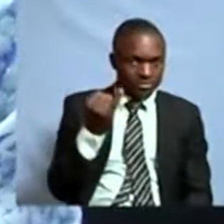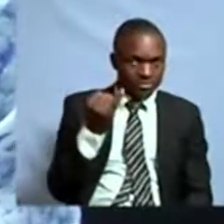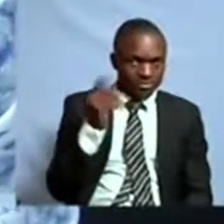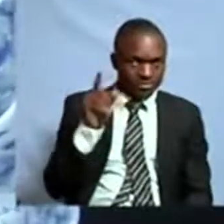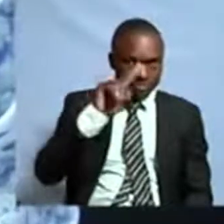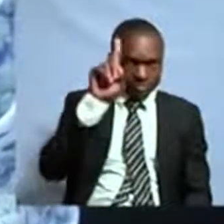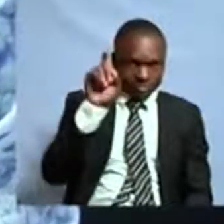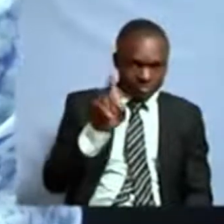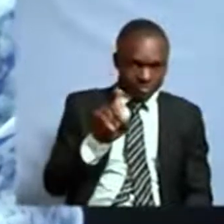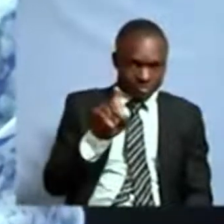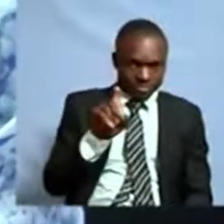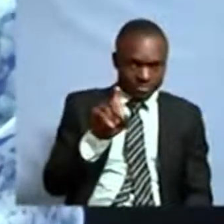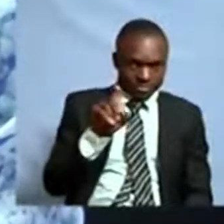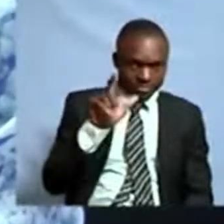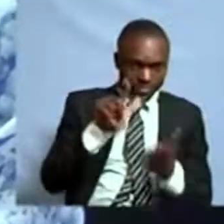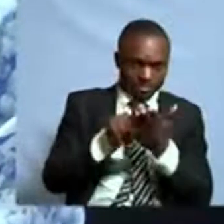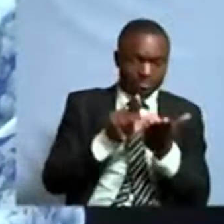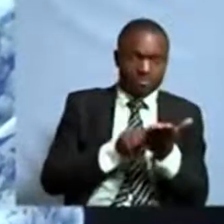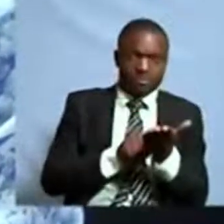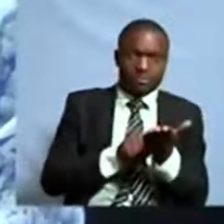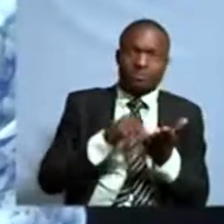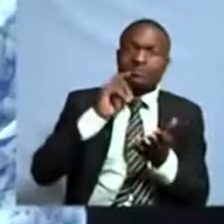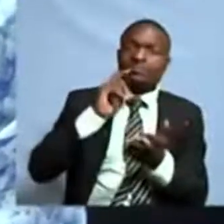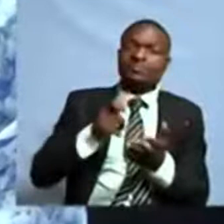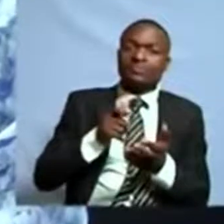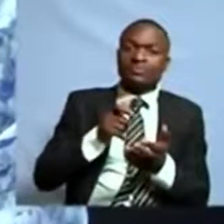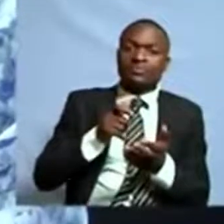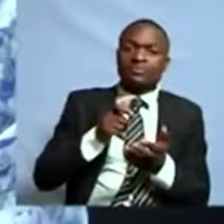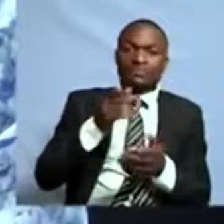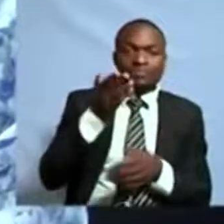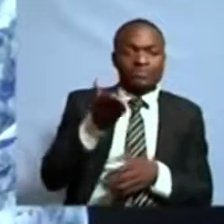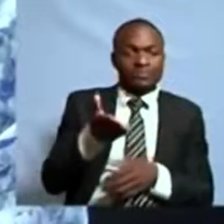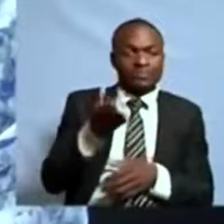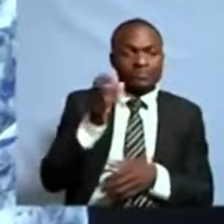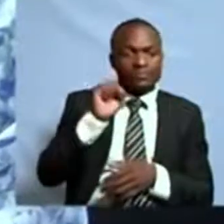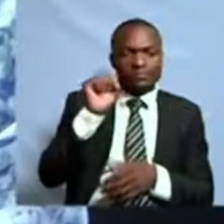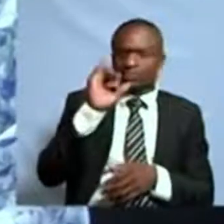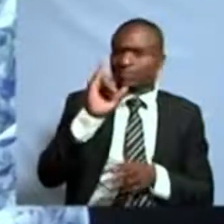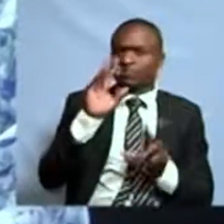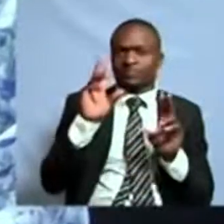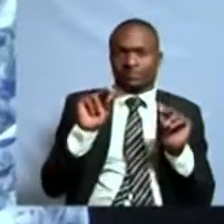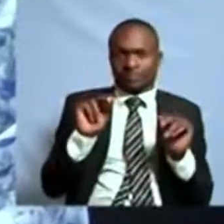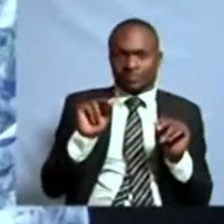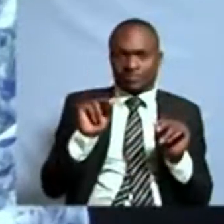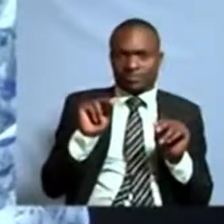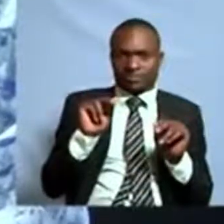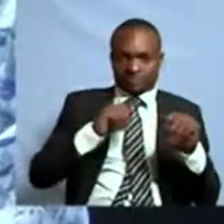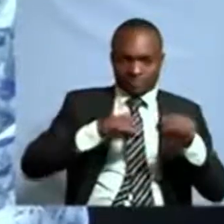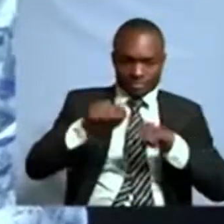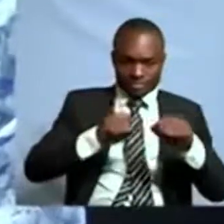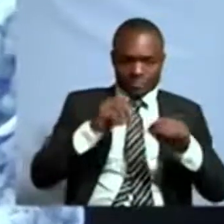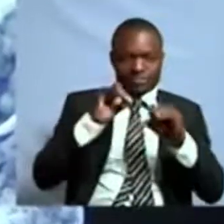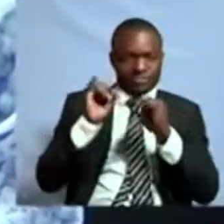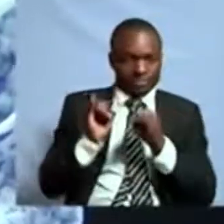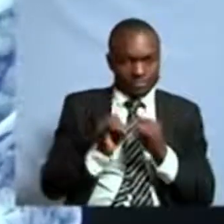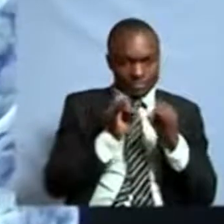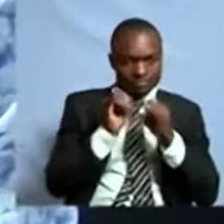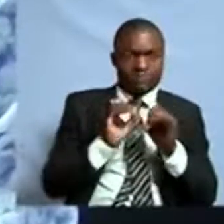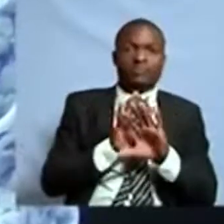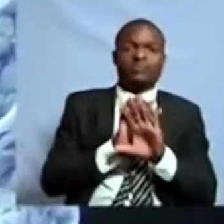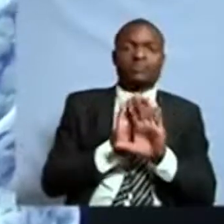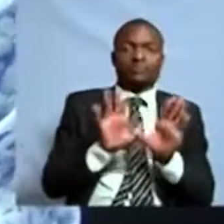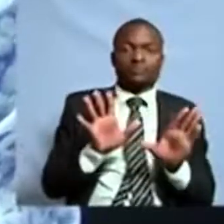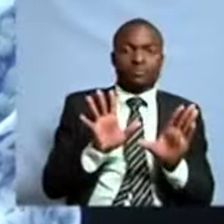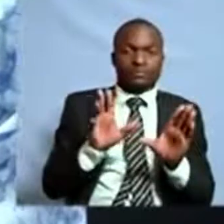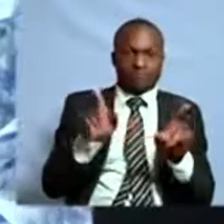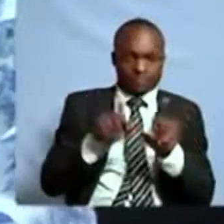question of substantive law. It should not be sitting in an SI. SIs are for administrative implementation of a statute. And